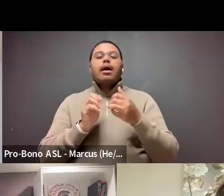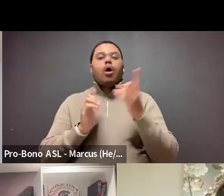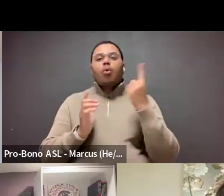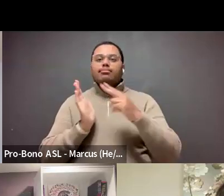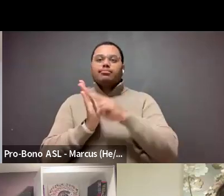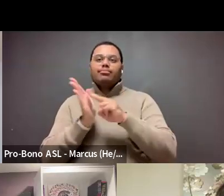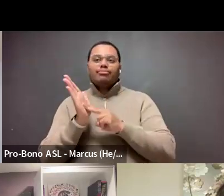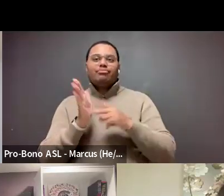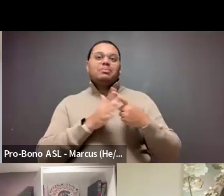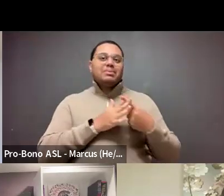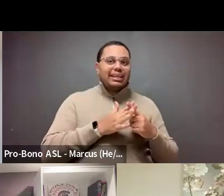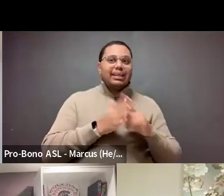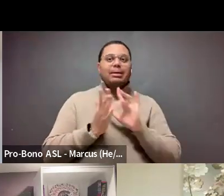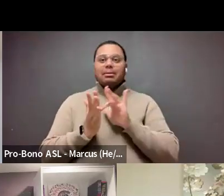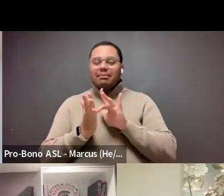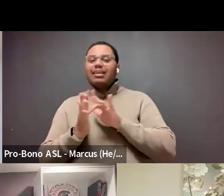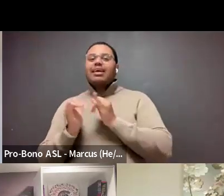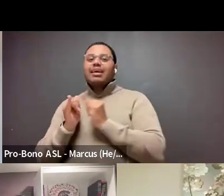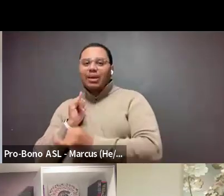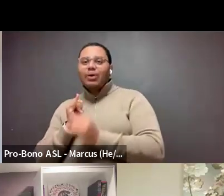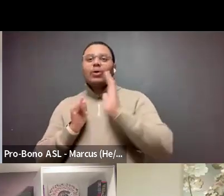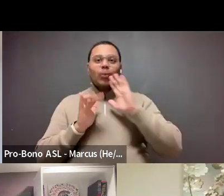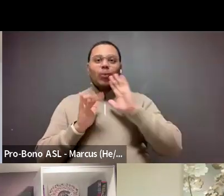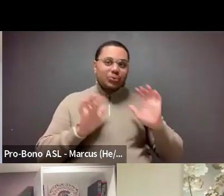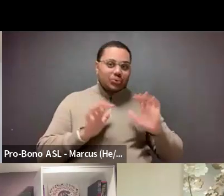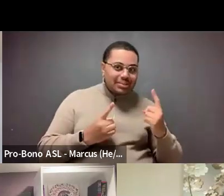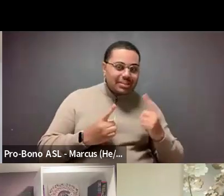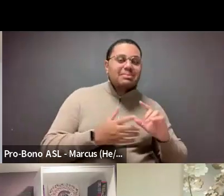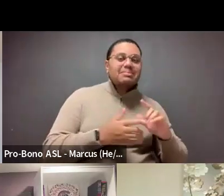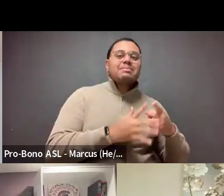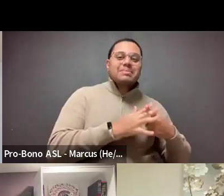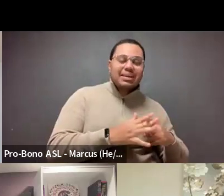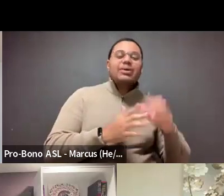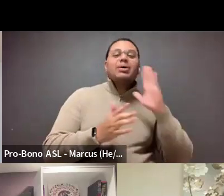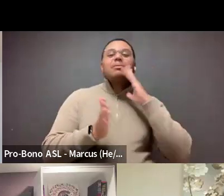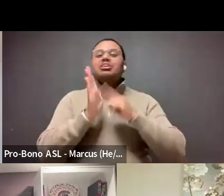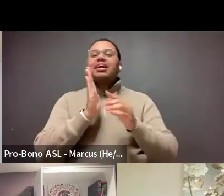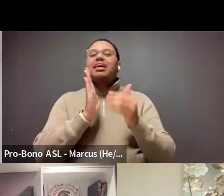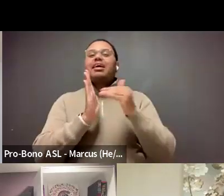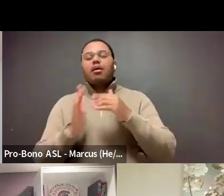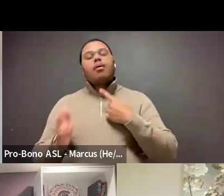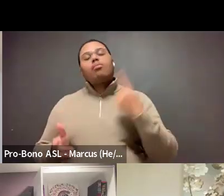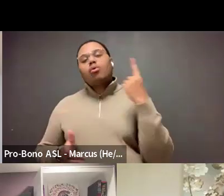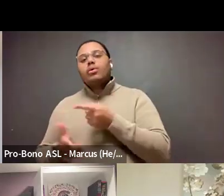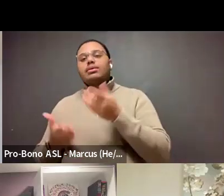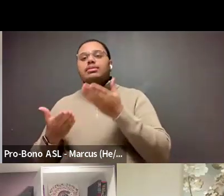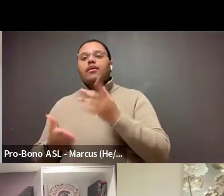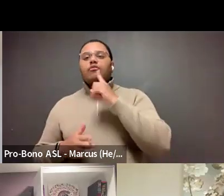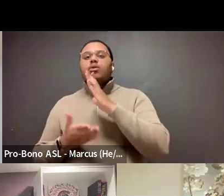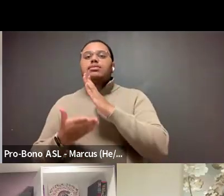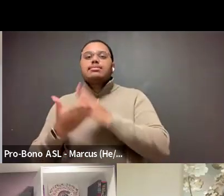basic beginning, middle, end sort of, where we'll do something in the beginning, we'll come back and check on it. And then I'm almost always there for some of the tech, right?